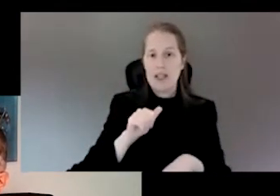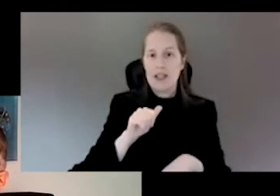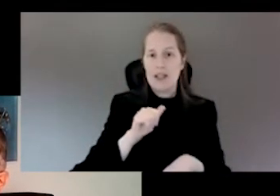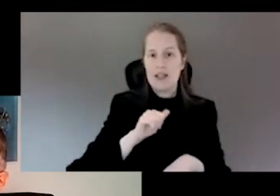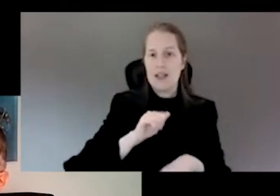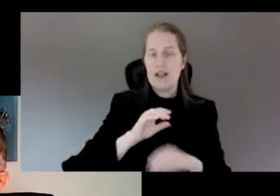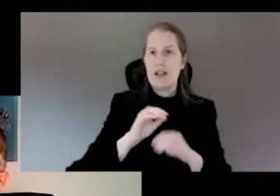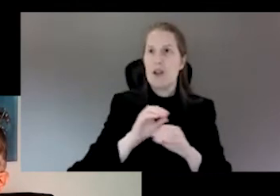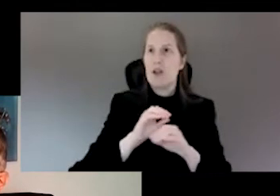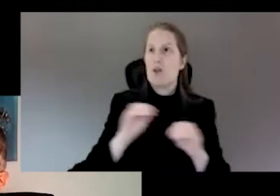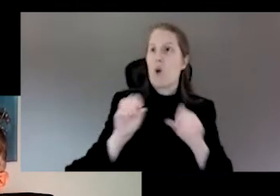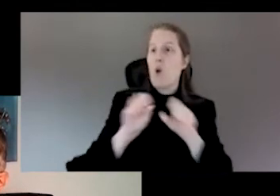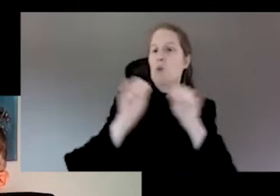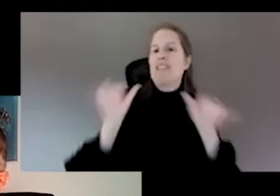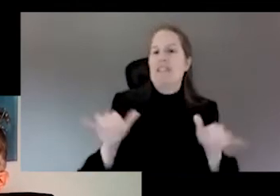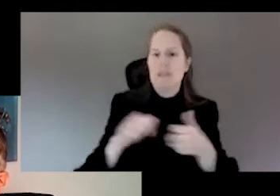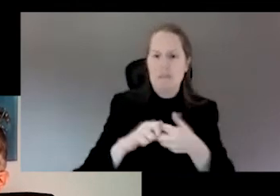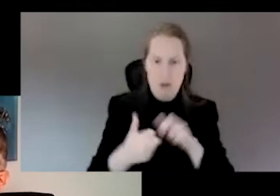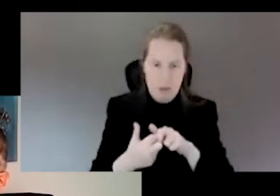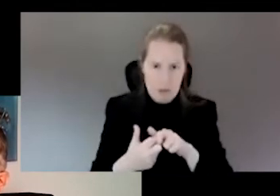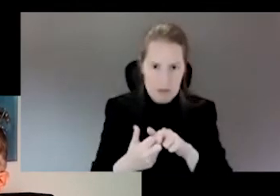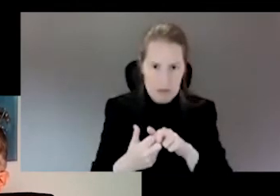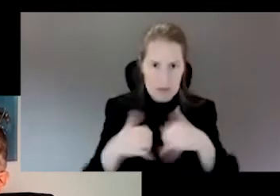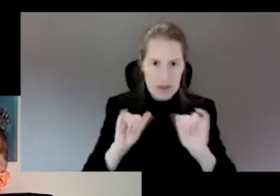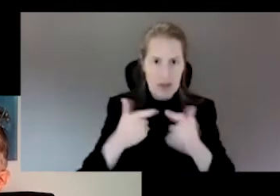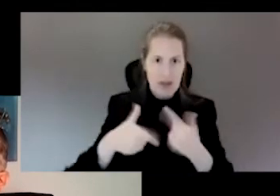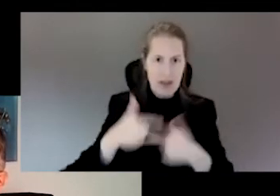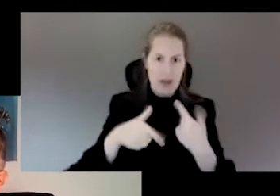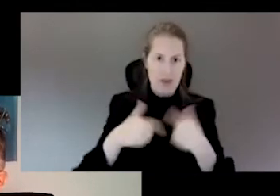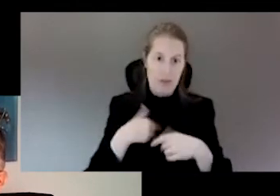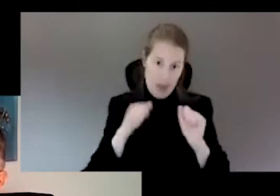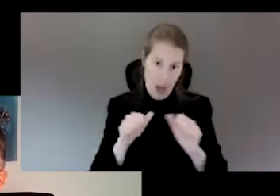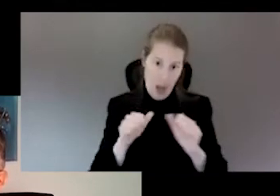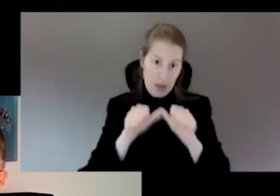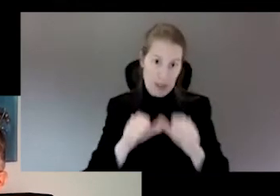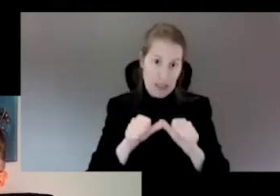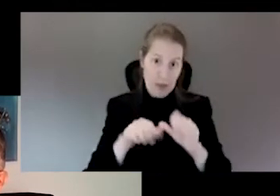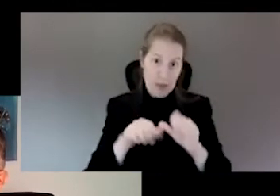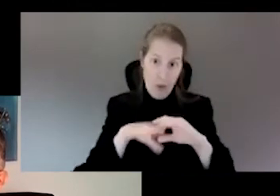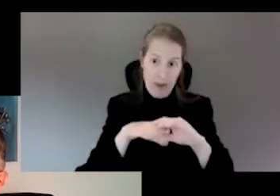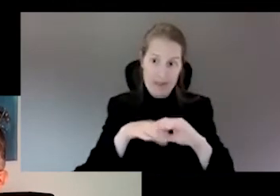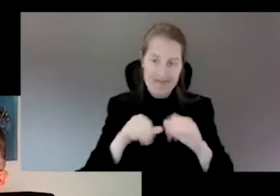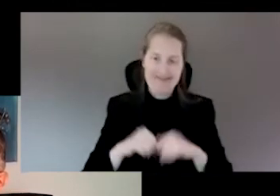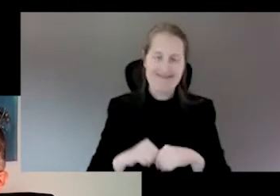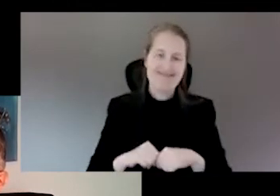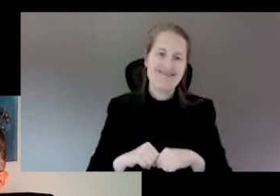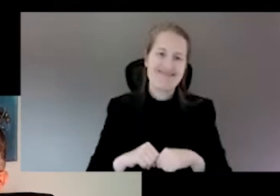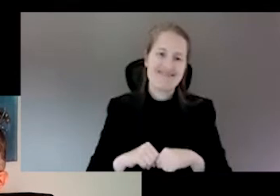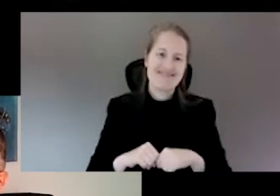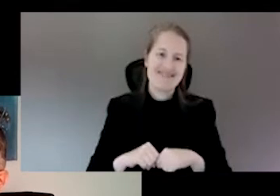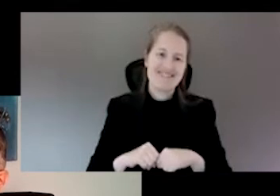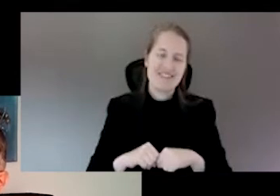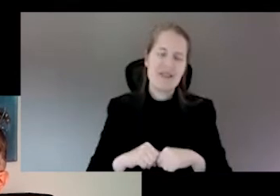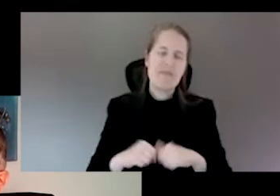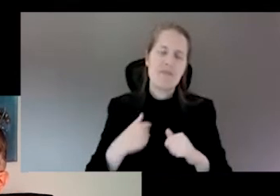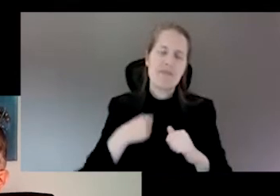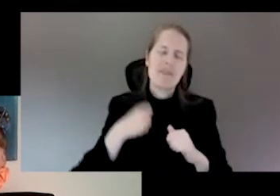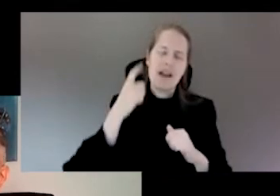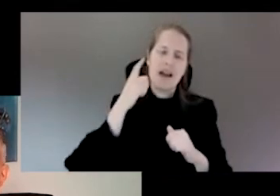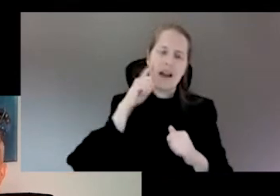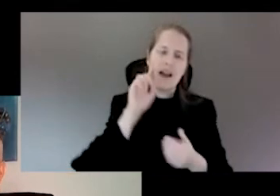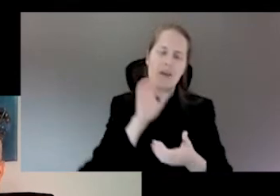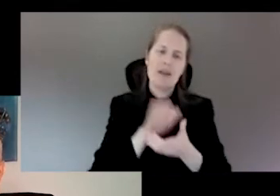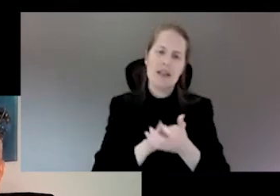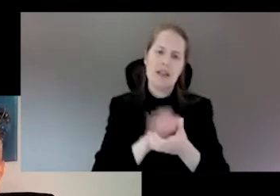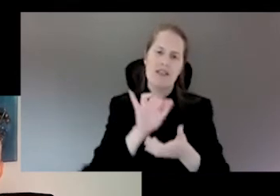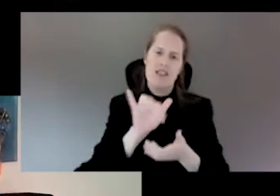issues found. And I can go with a list, but I do think that that is the